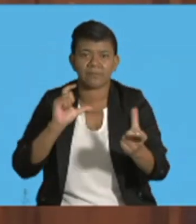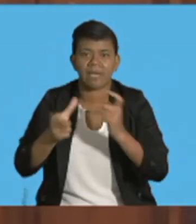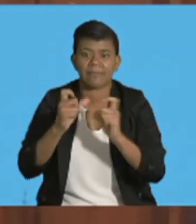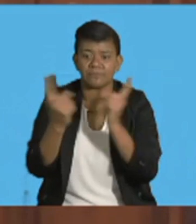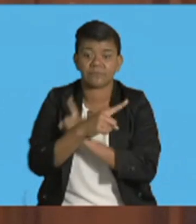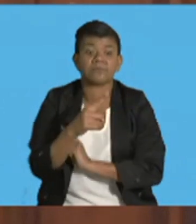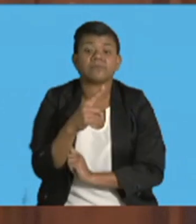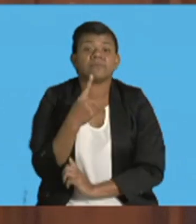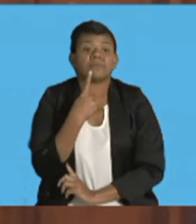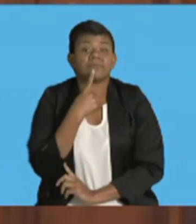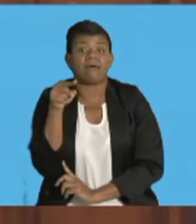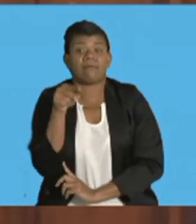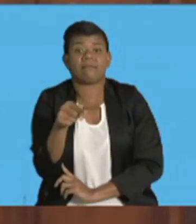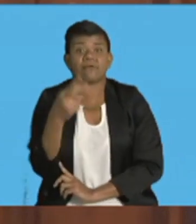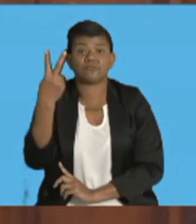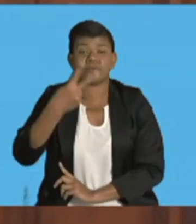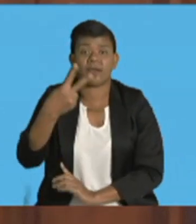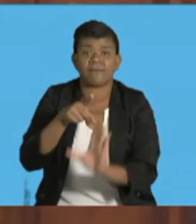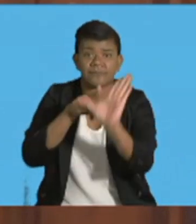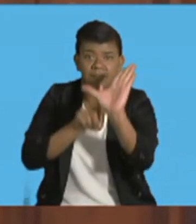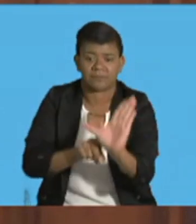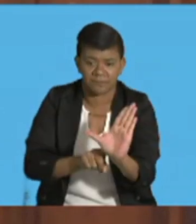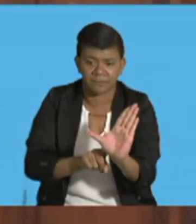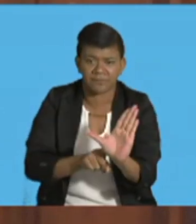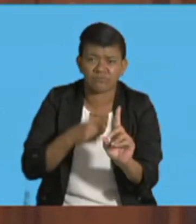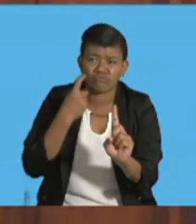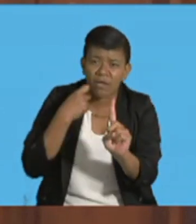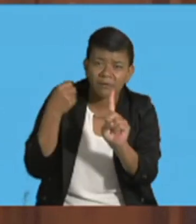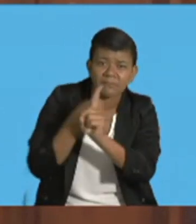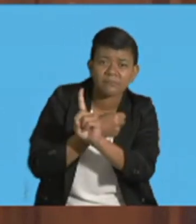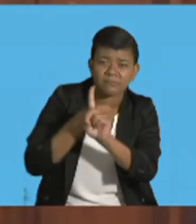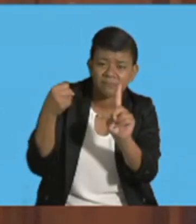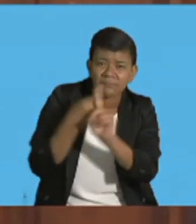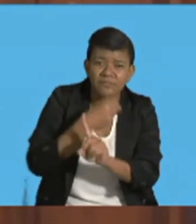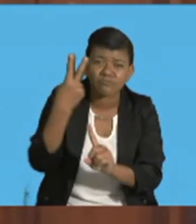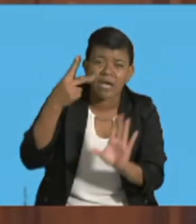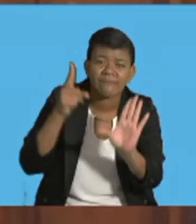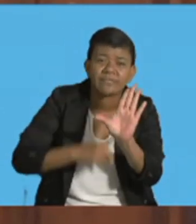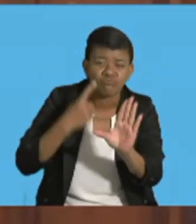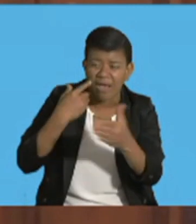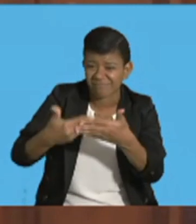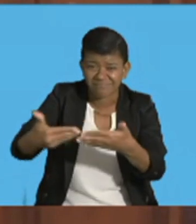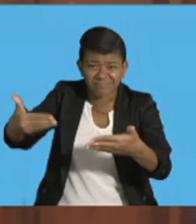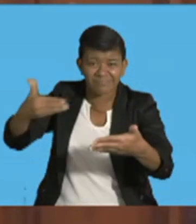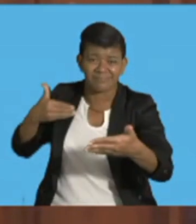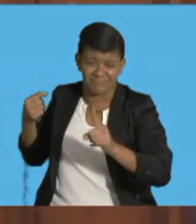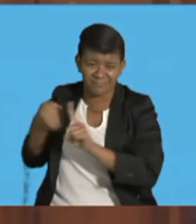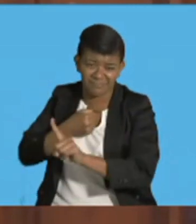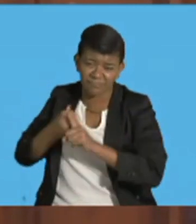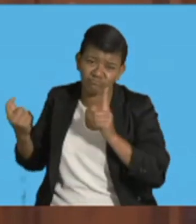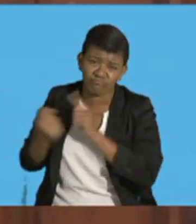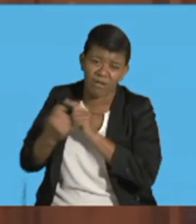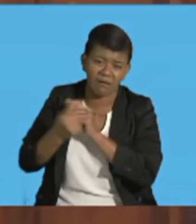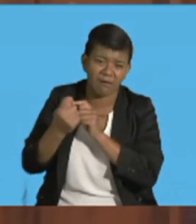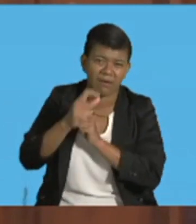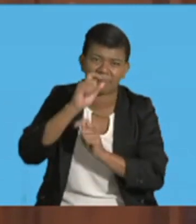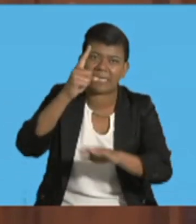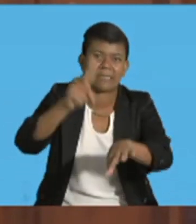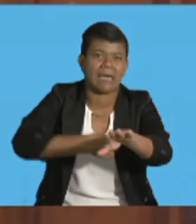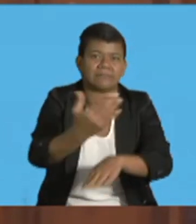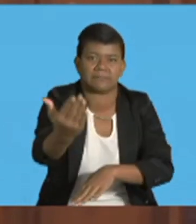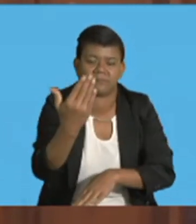storms. The poorest and most vulnerable are always disproportionately affected, and such disasters and their aftermaths have a